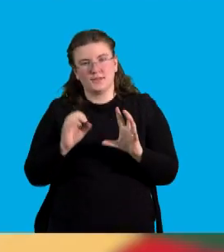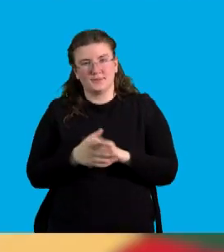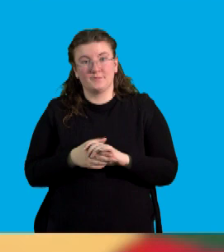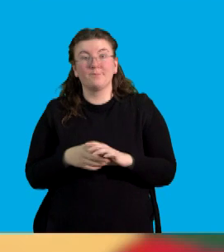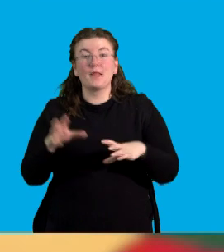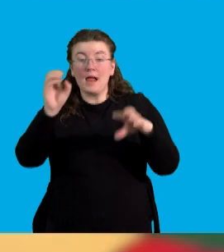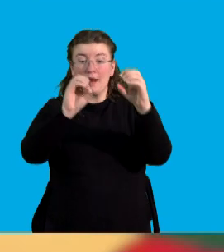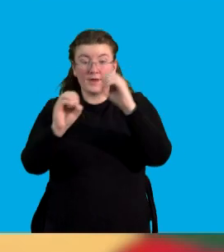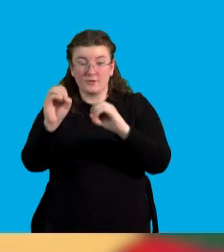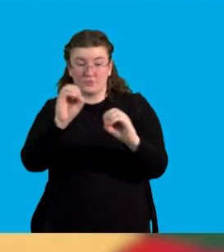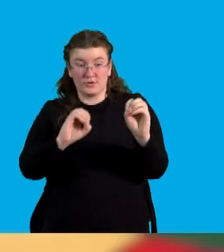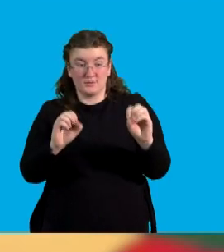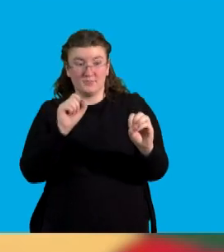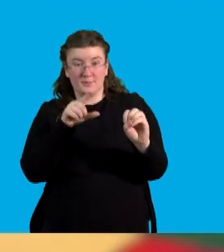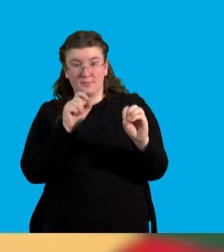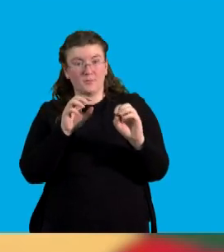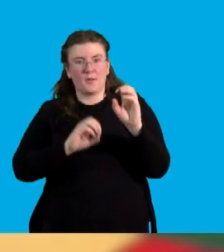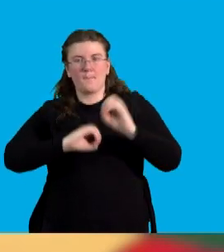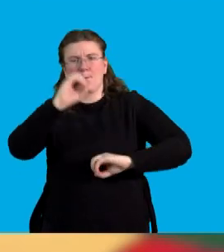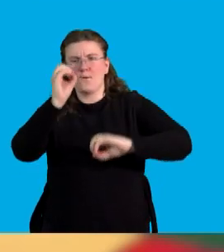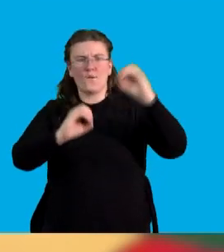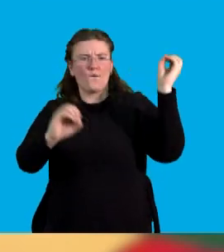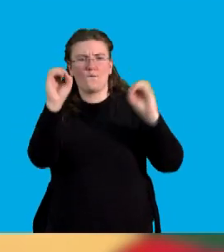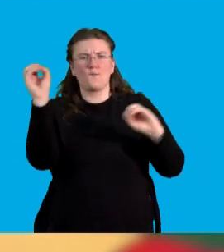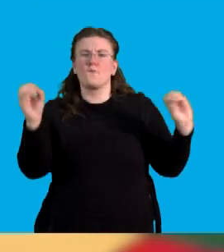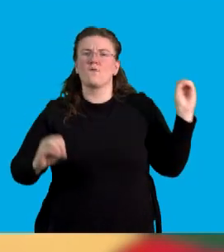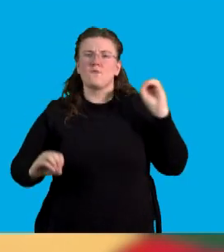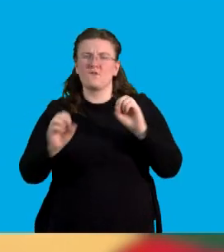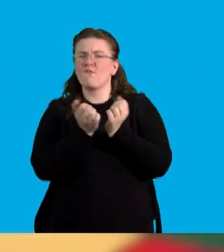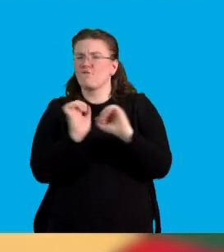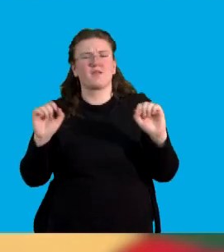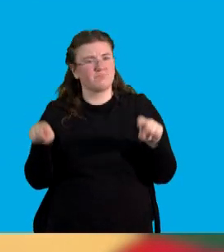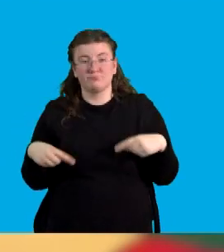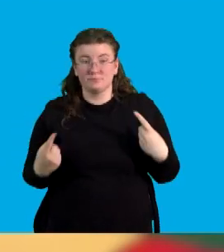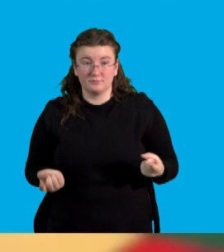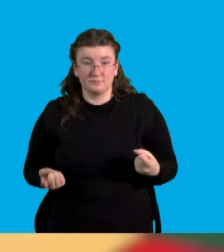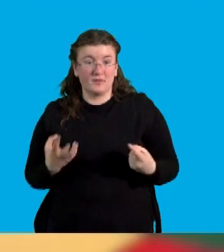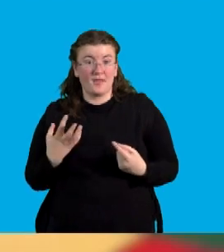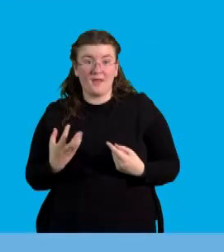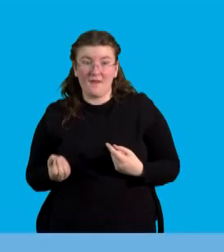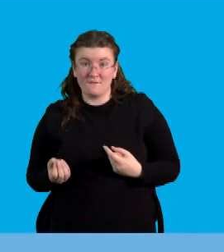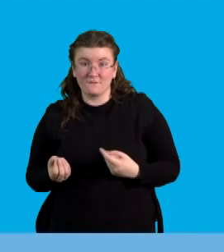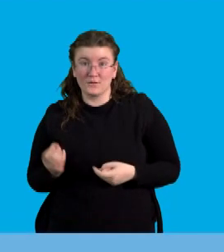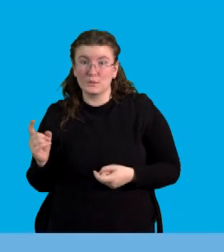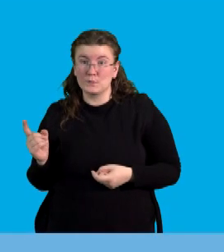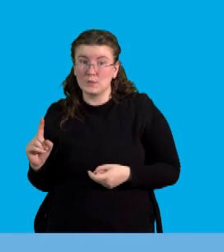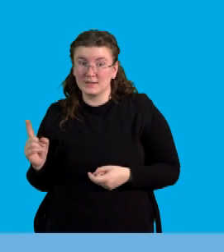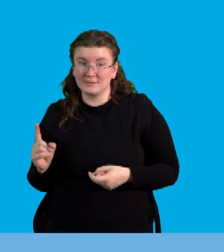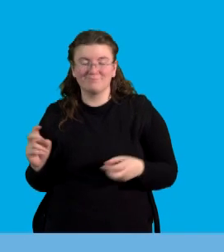because of that, because those electrons are not able to move around however and wherever they want, there is not going to